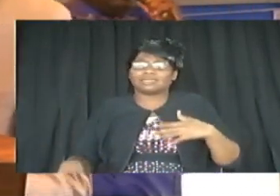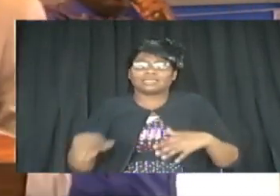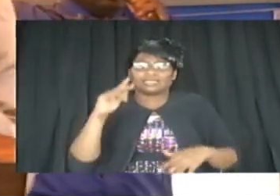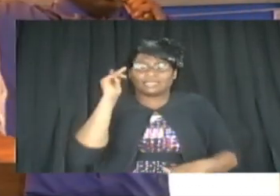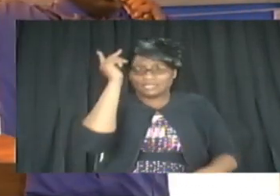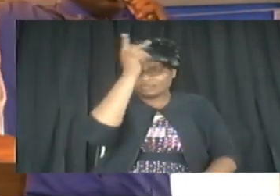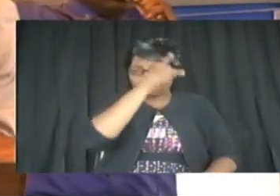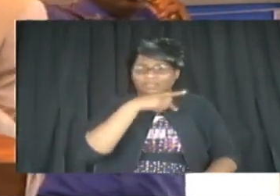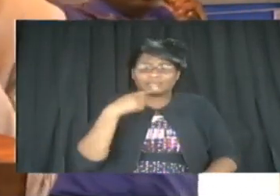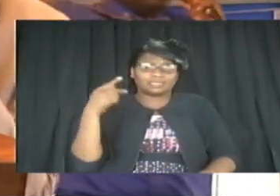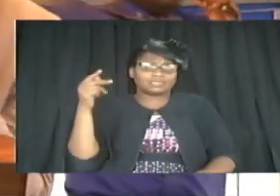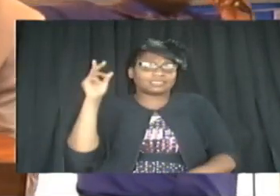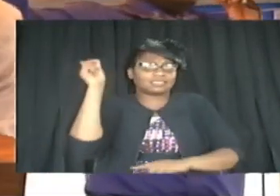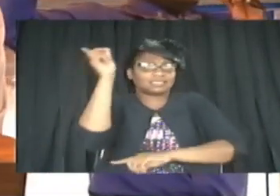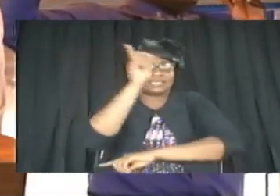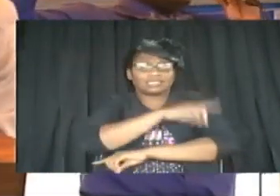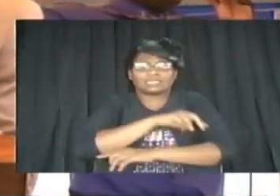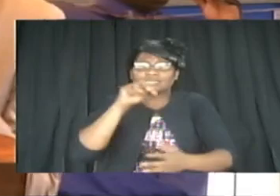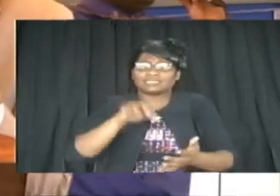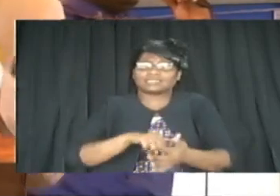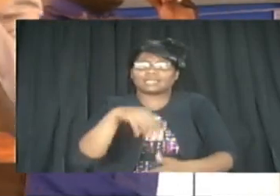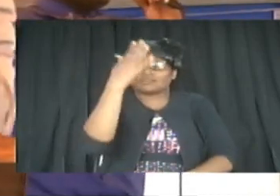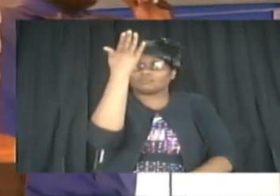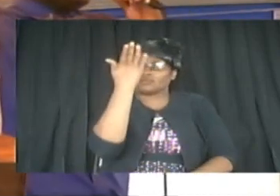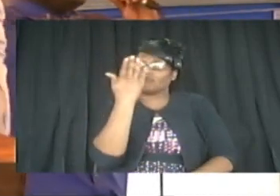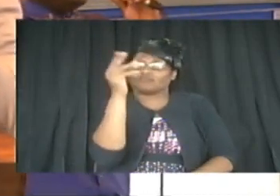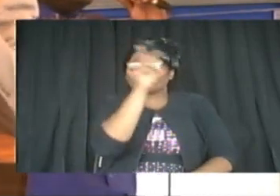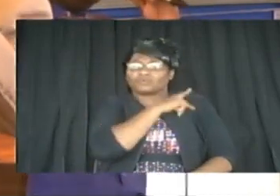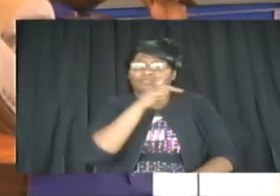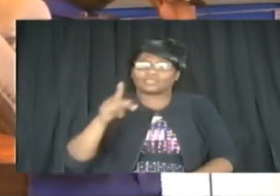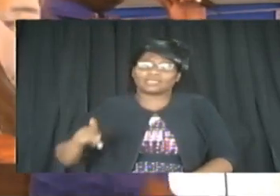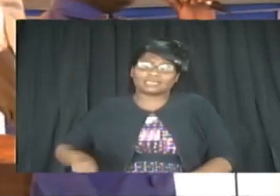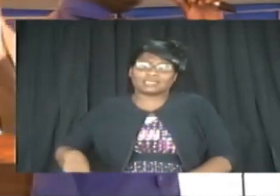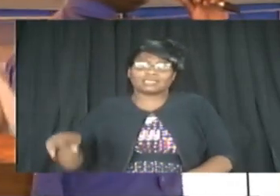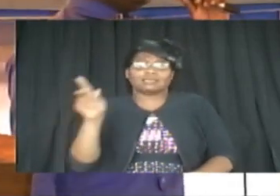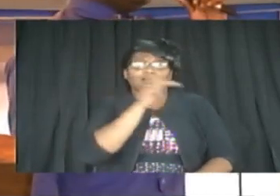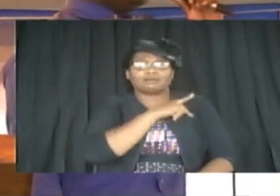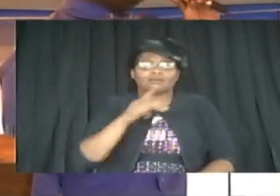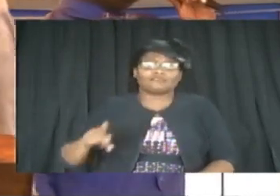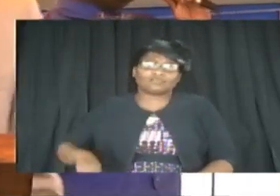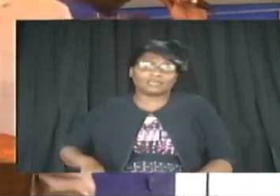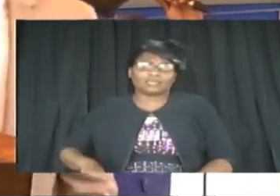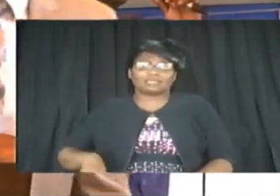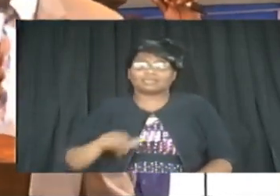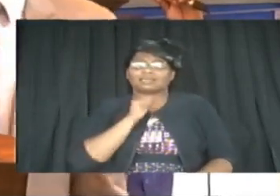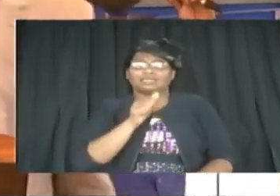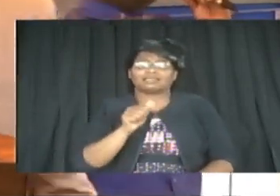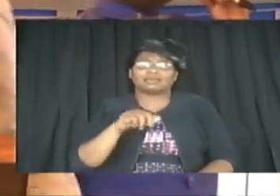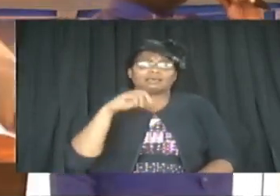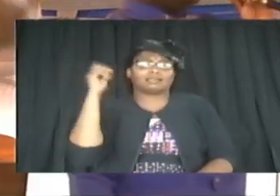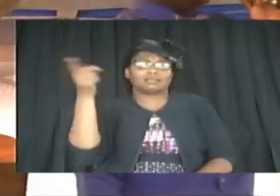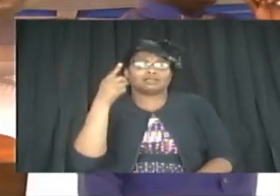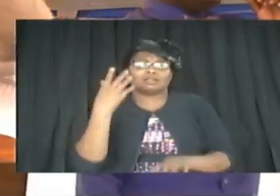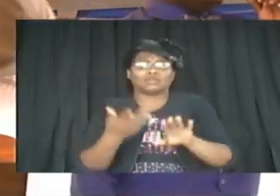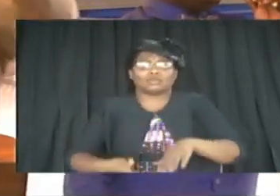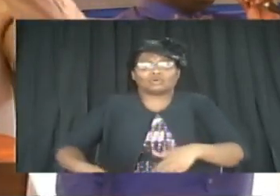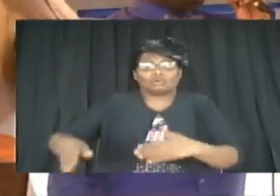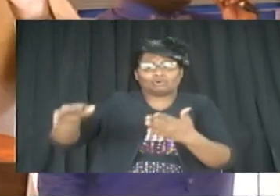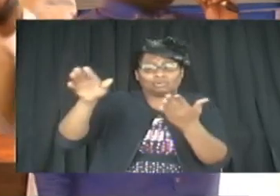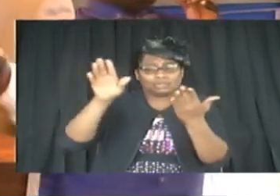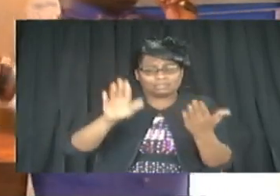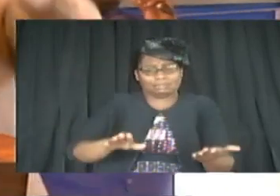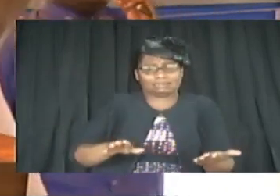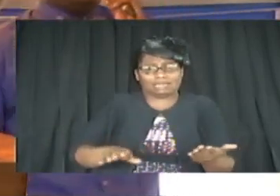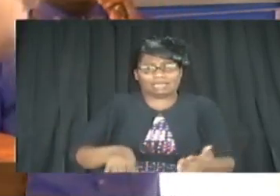when you're standing before the King of Kings, the one that said, I will not allow you to die. Amen. Because he knew that if you died in